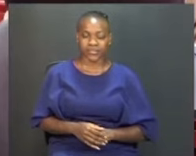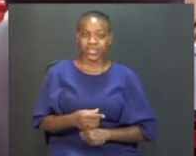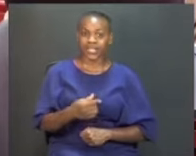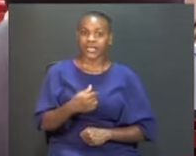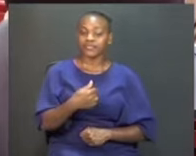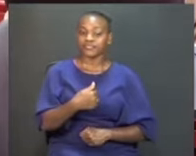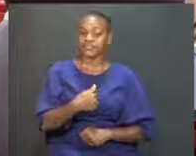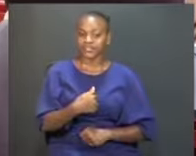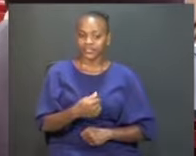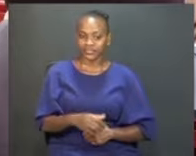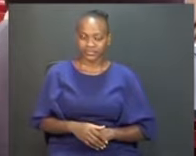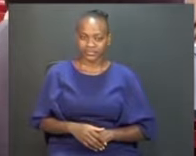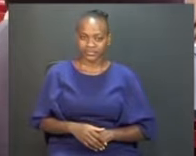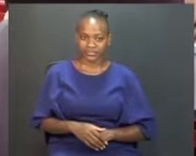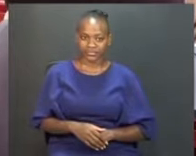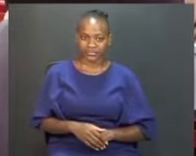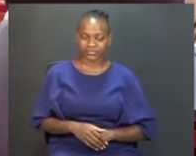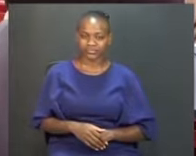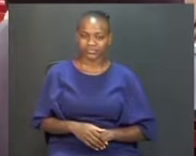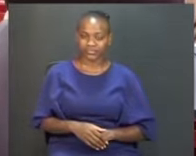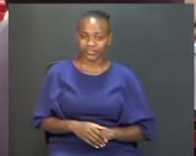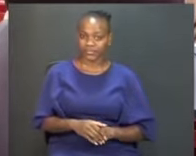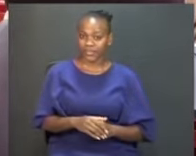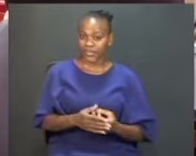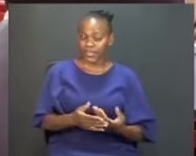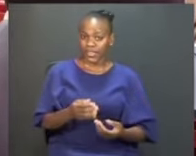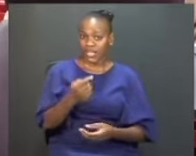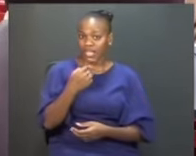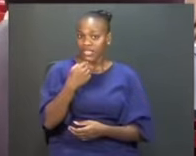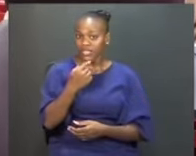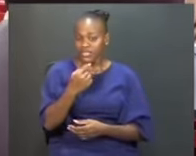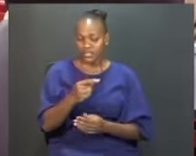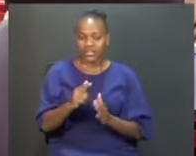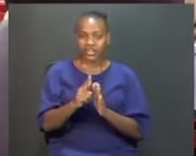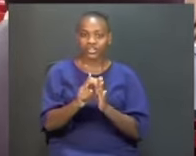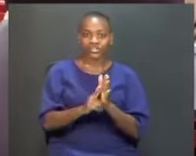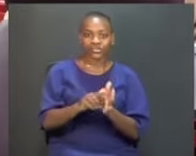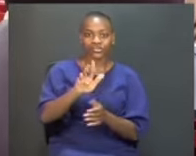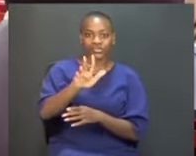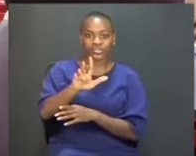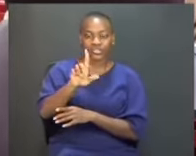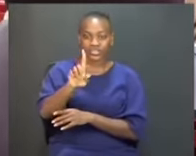cited the provisions of Order